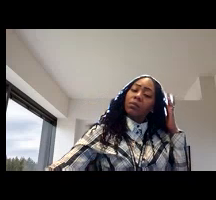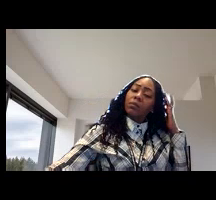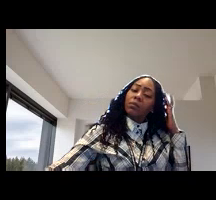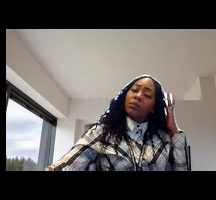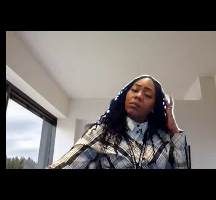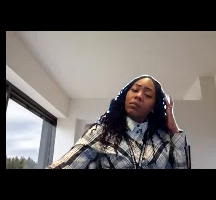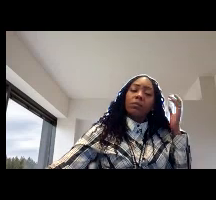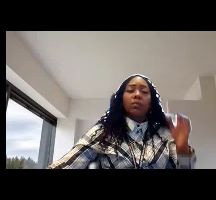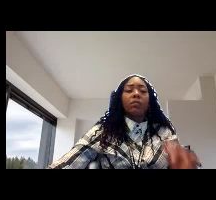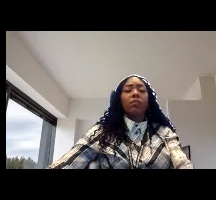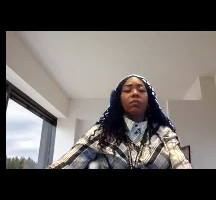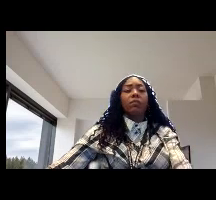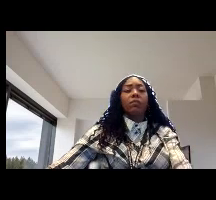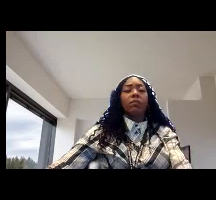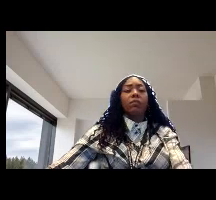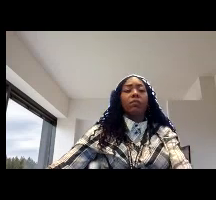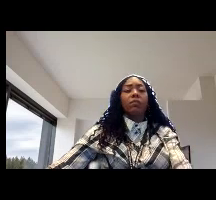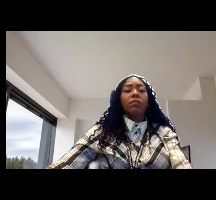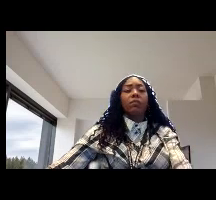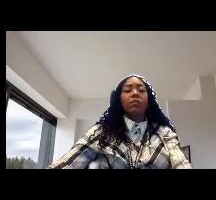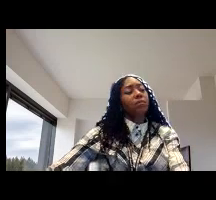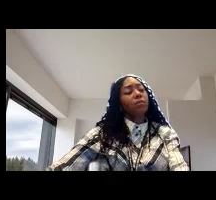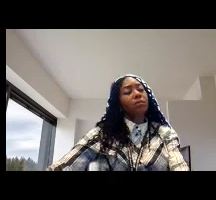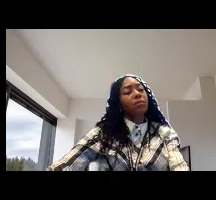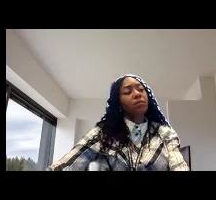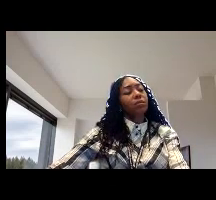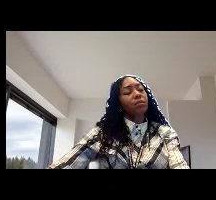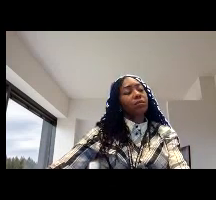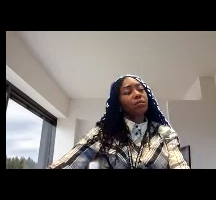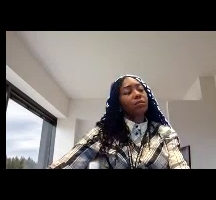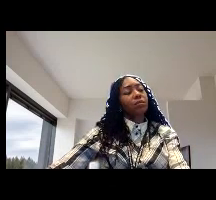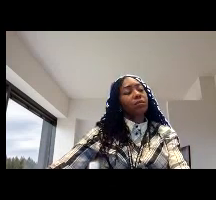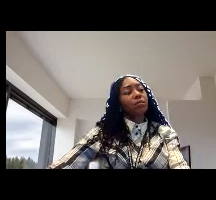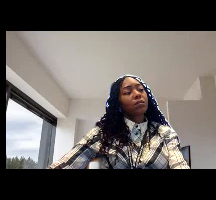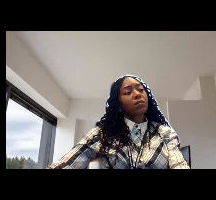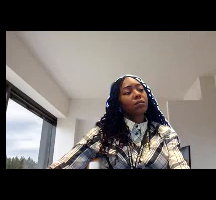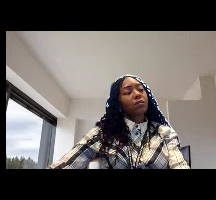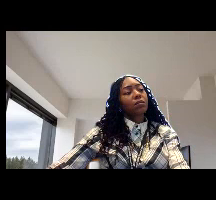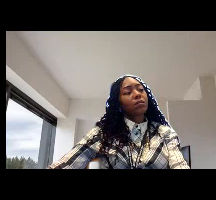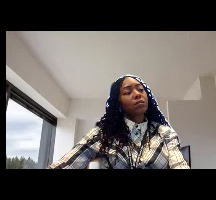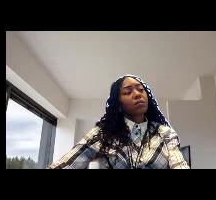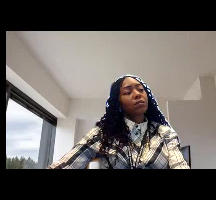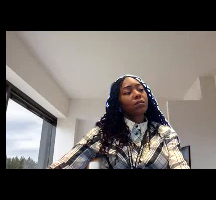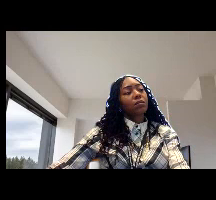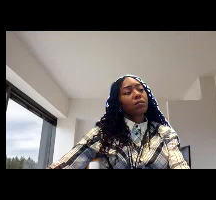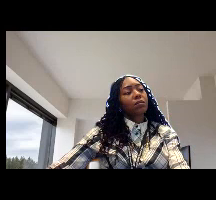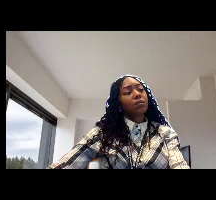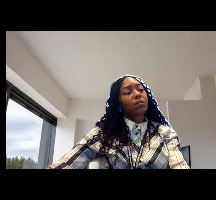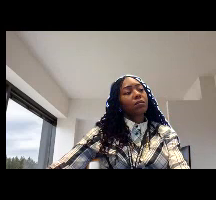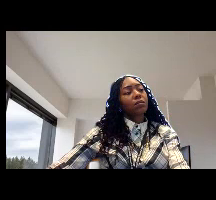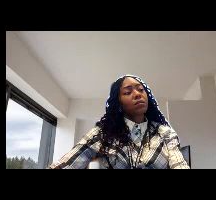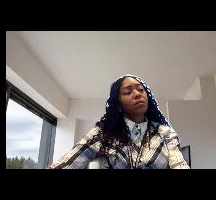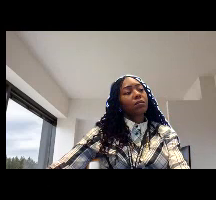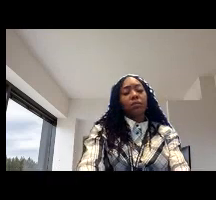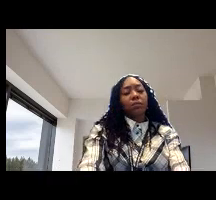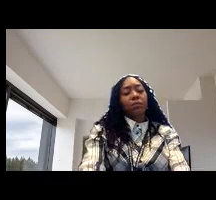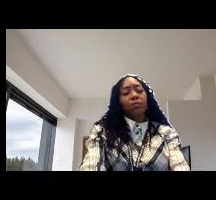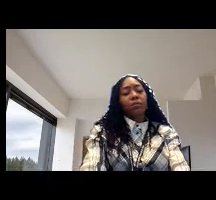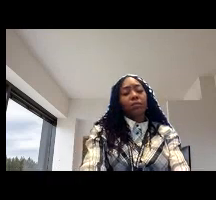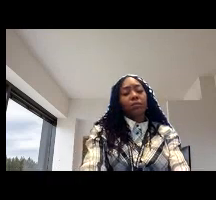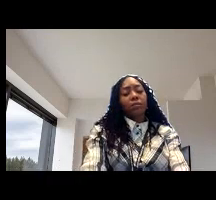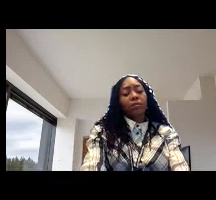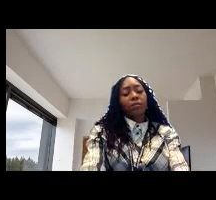if your acronym shows up in SAMHSA's rule, like they know that you exist and they actually recognize it. So in the acronym list, APCDs